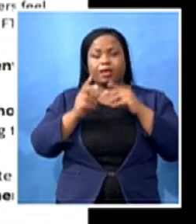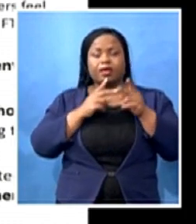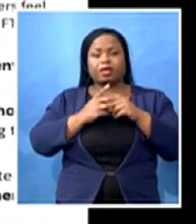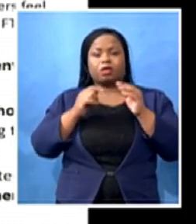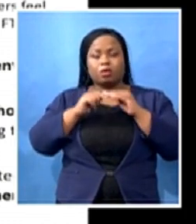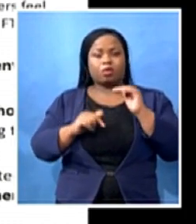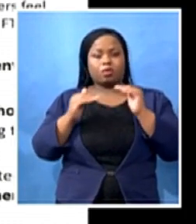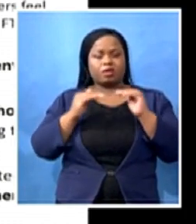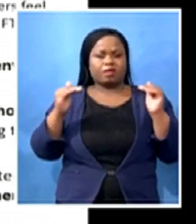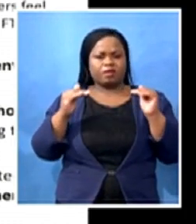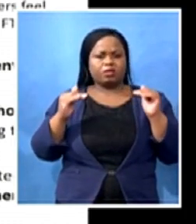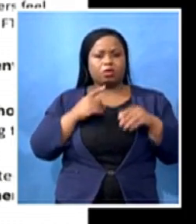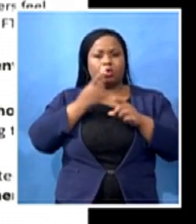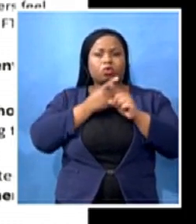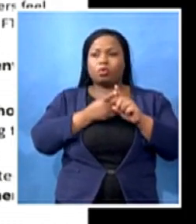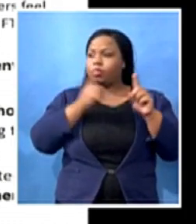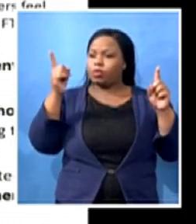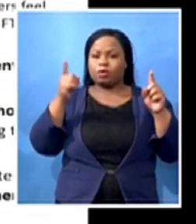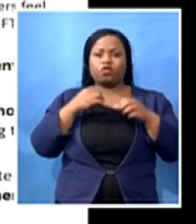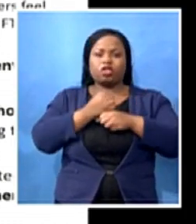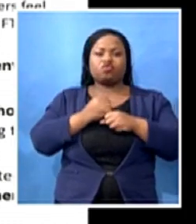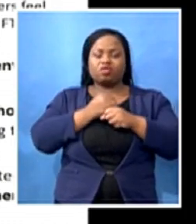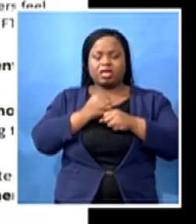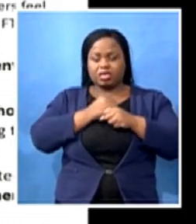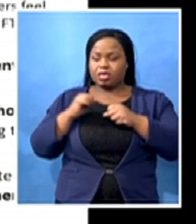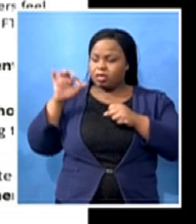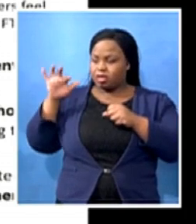green amongst women and rural residents.